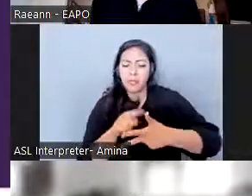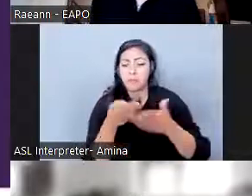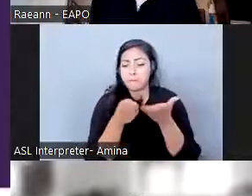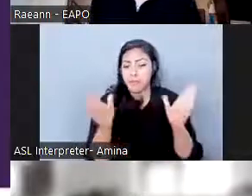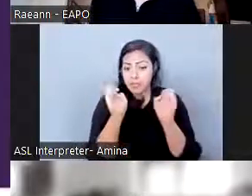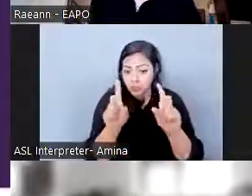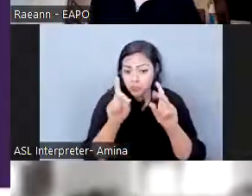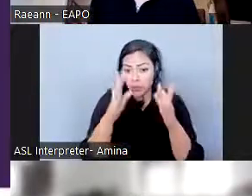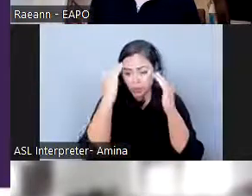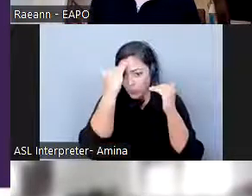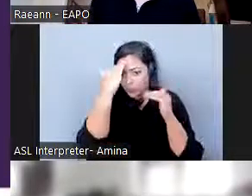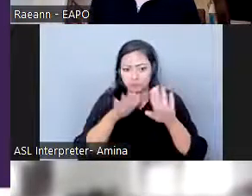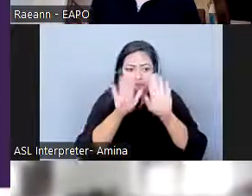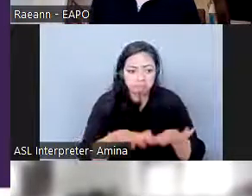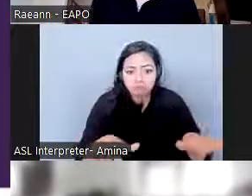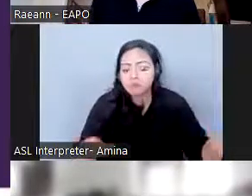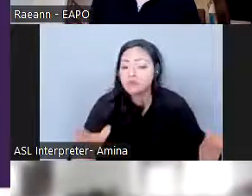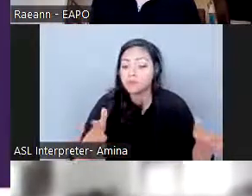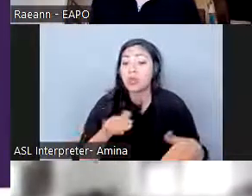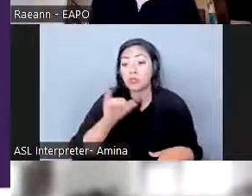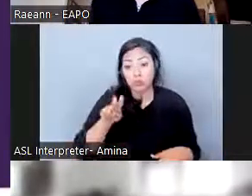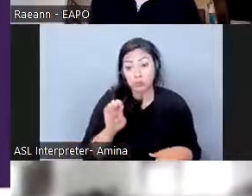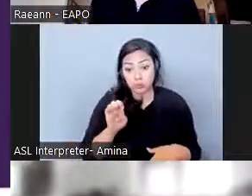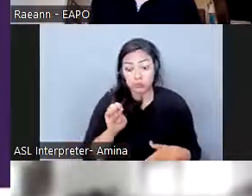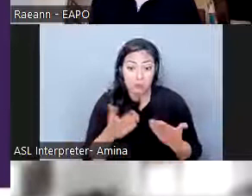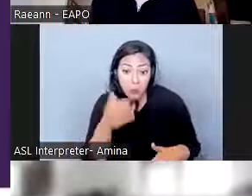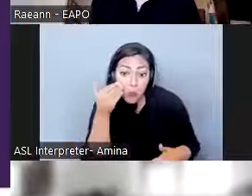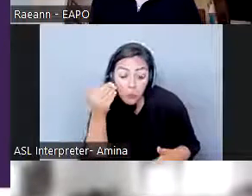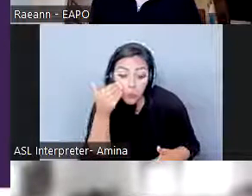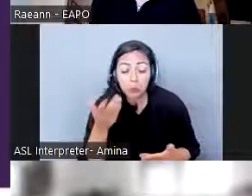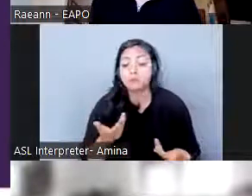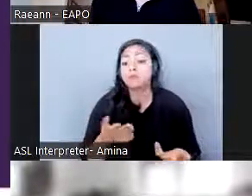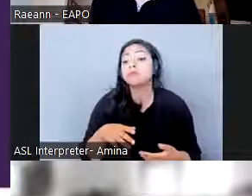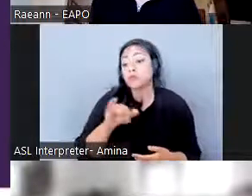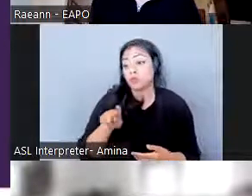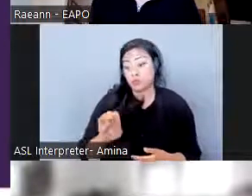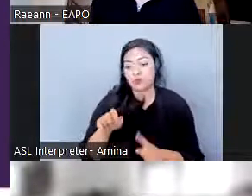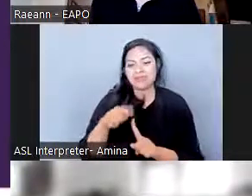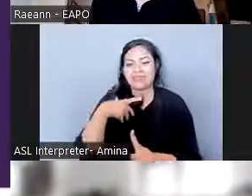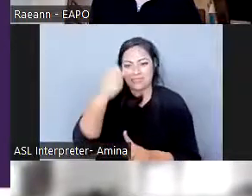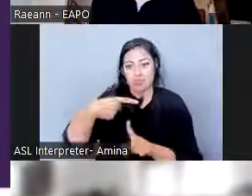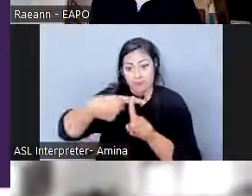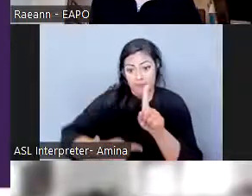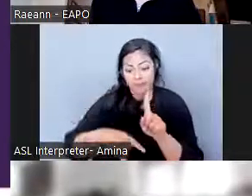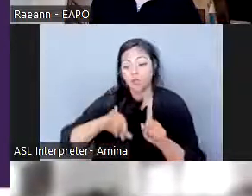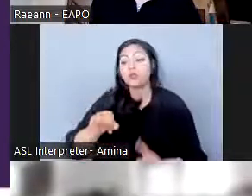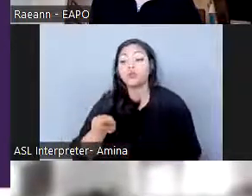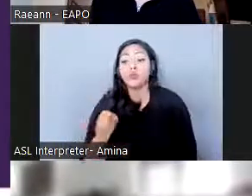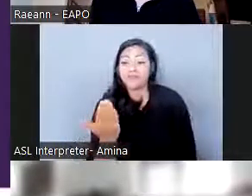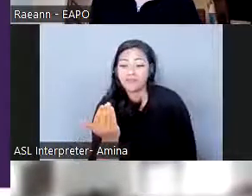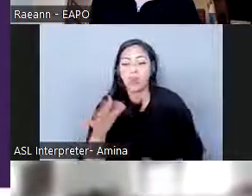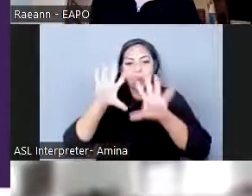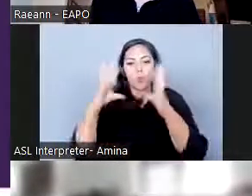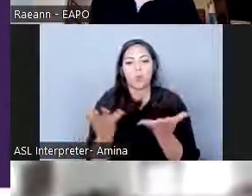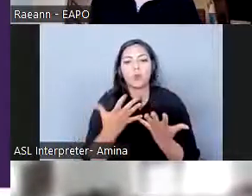many of you are familiar with, June is Seniors Month, and June 15th is World Elder Abuse Awareness